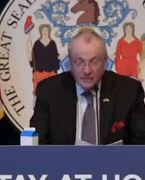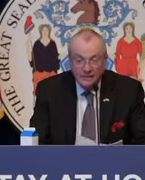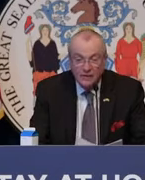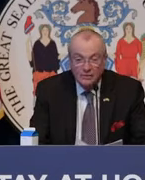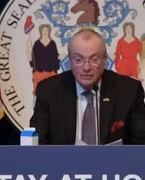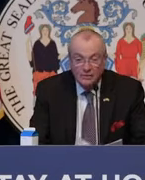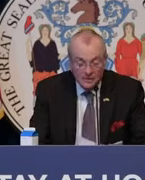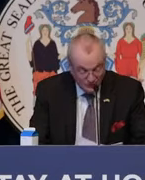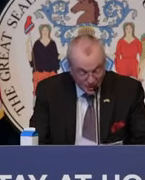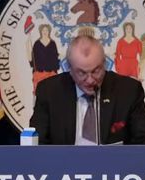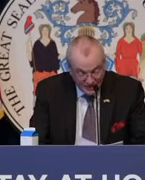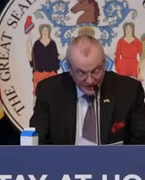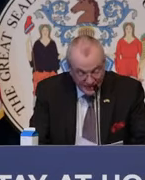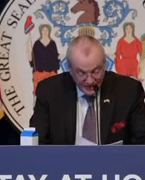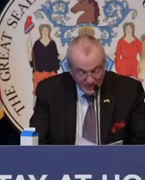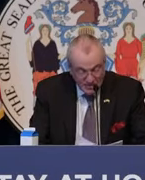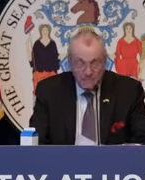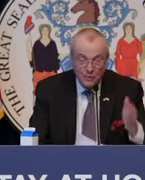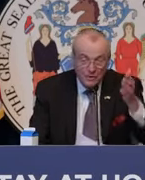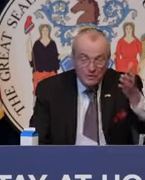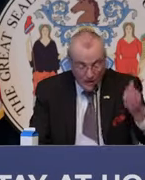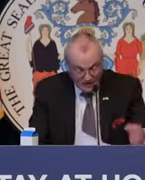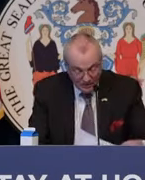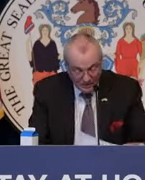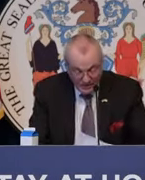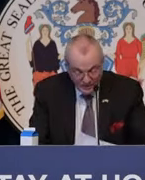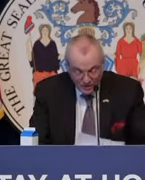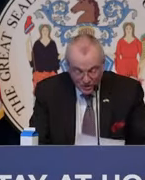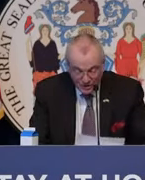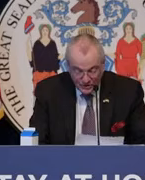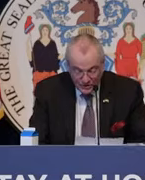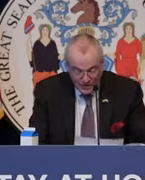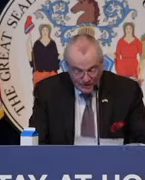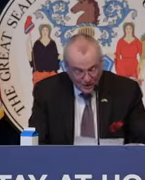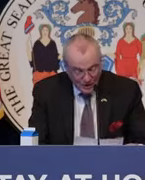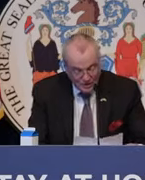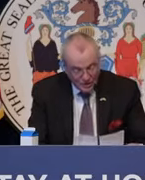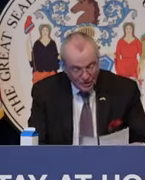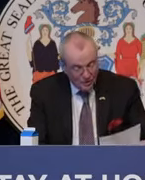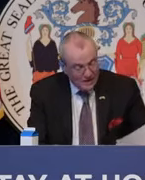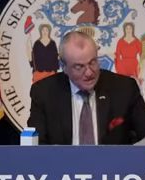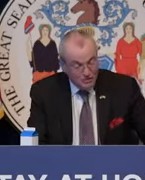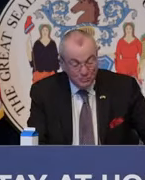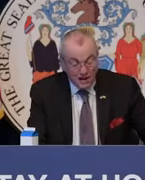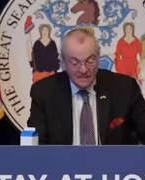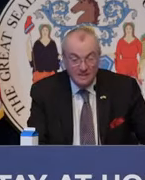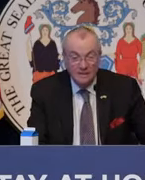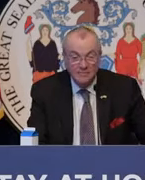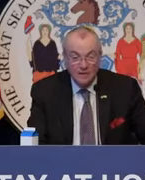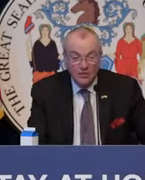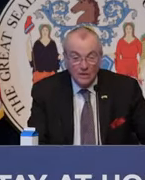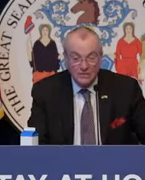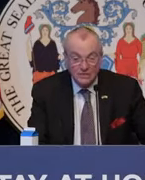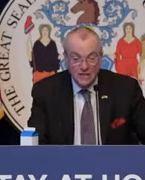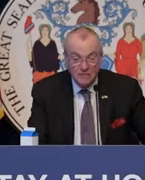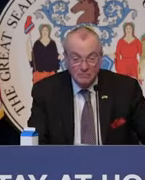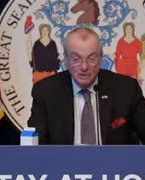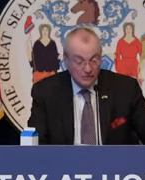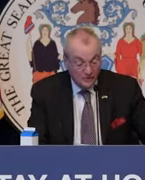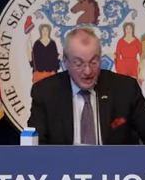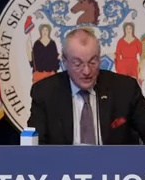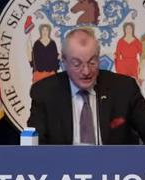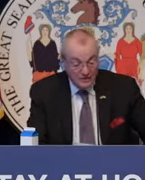state, and it's obviously converging. The map that we've been regularly turning to keeps showing slower rates of spread across the